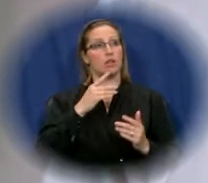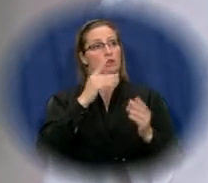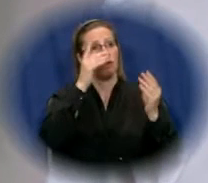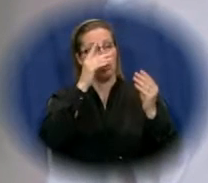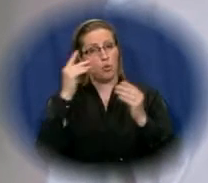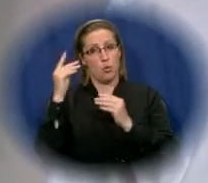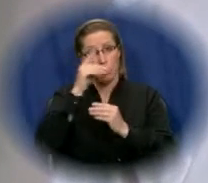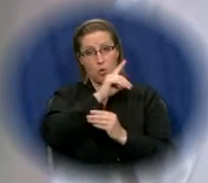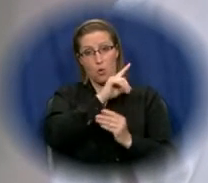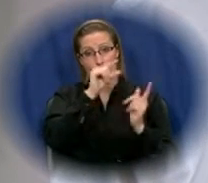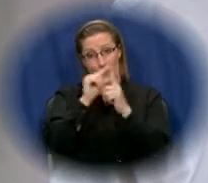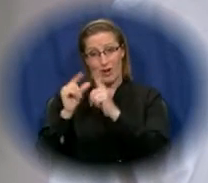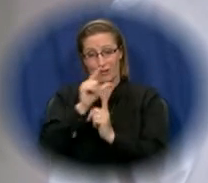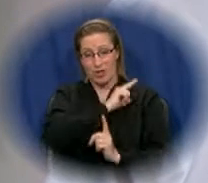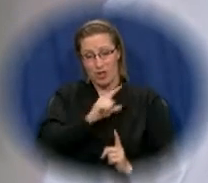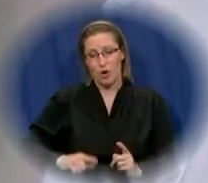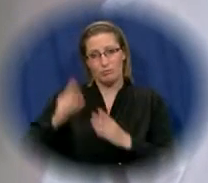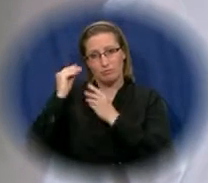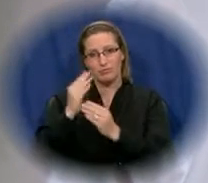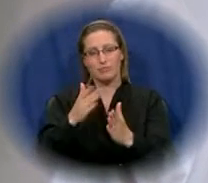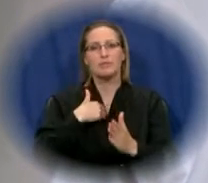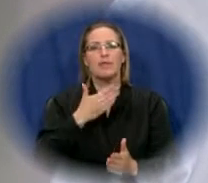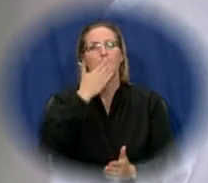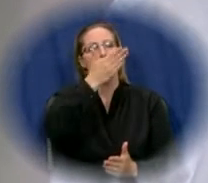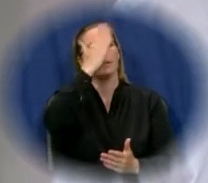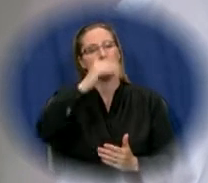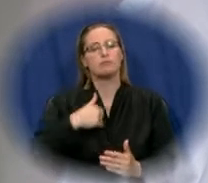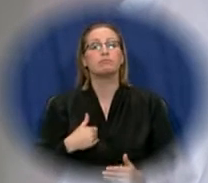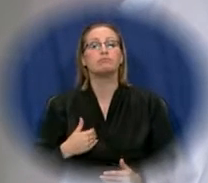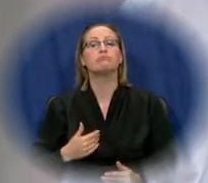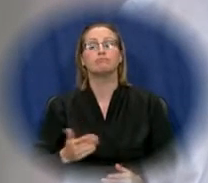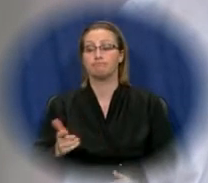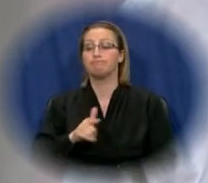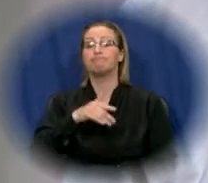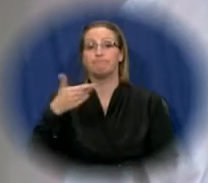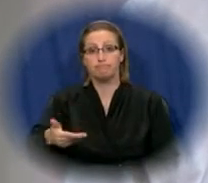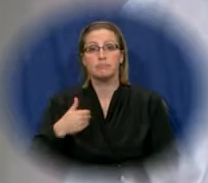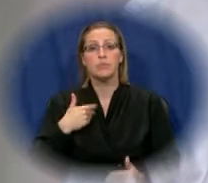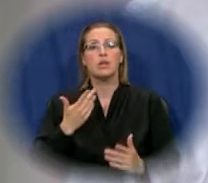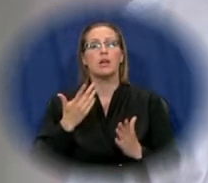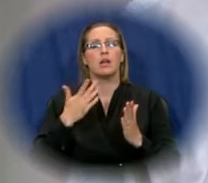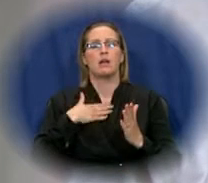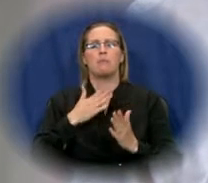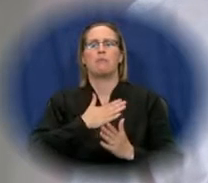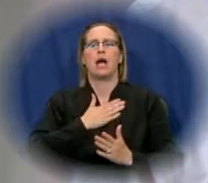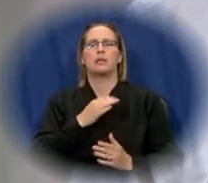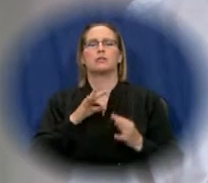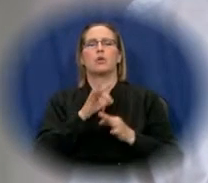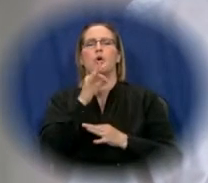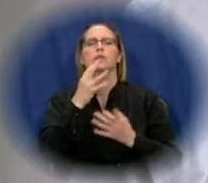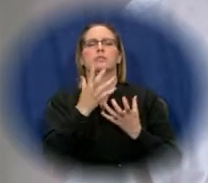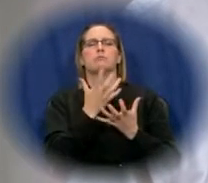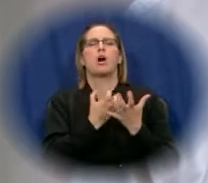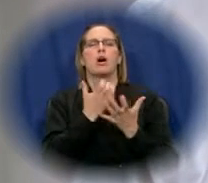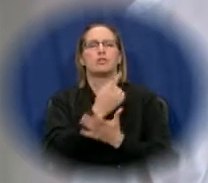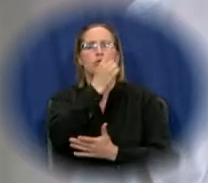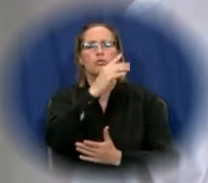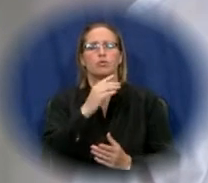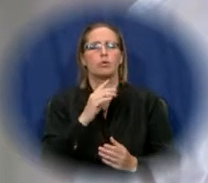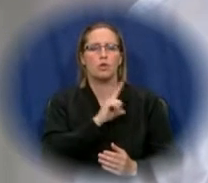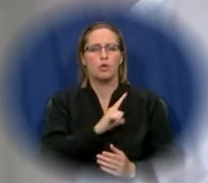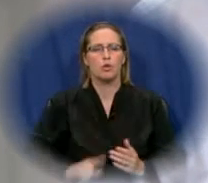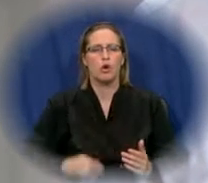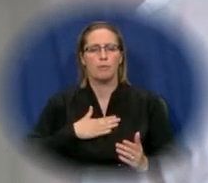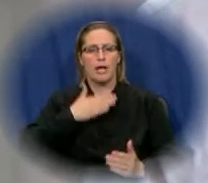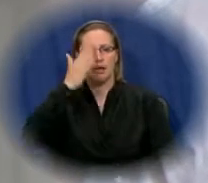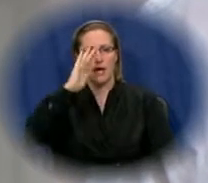My soul is thirsting for you, O Lord my God. My soul is thirsting for you, O Lord my God. O God, you